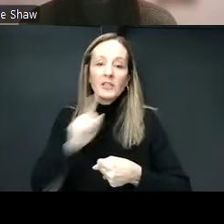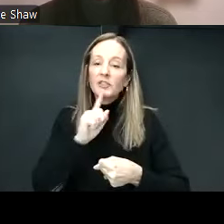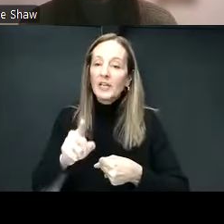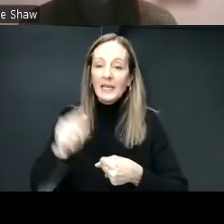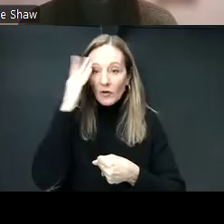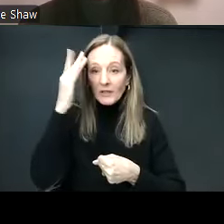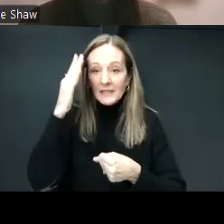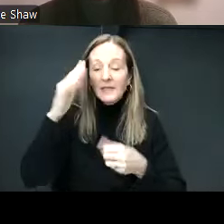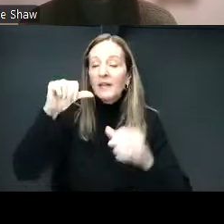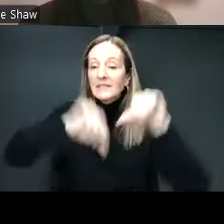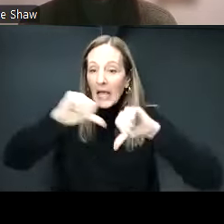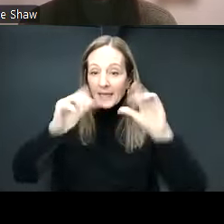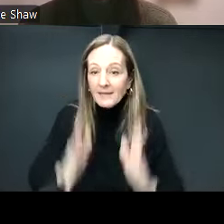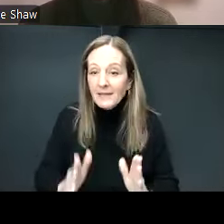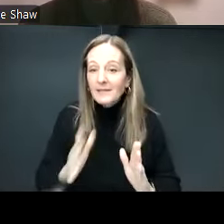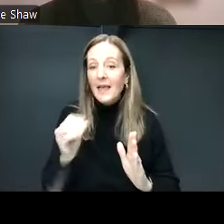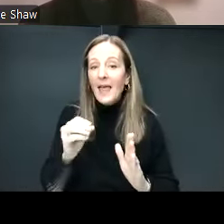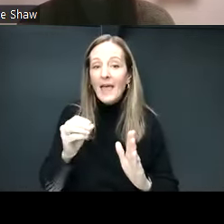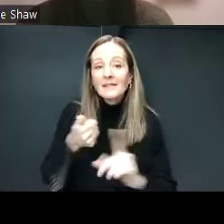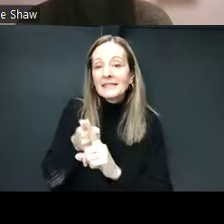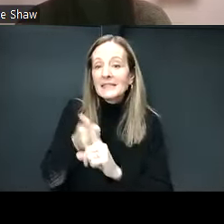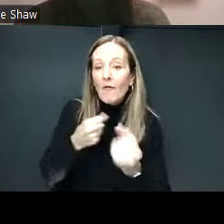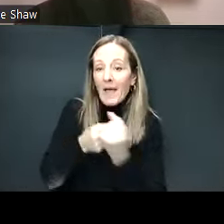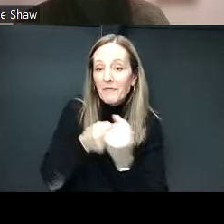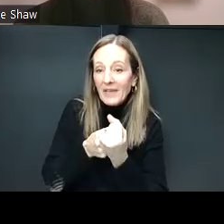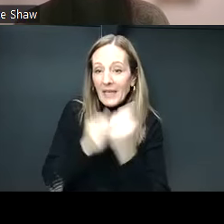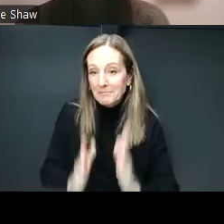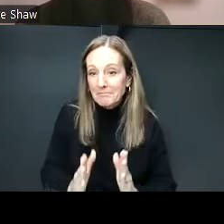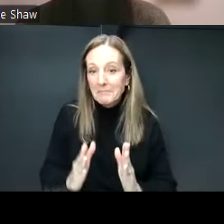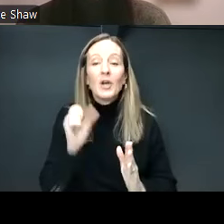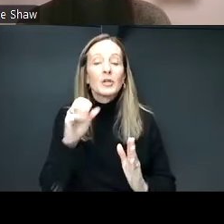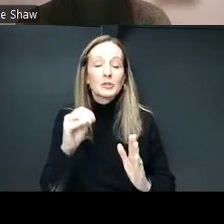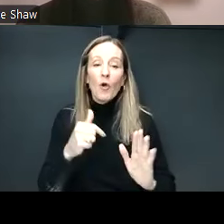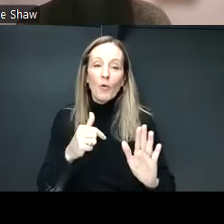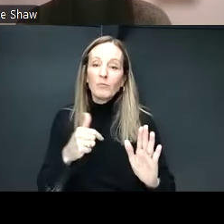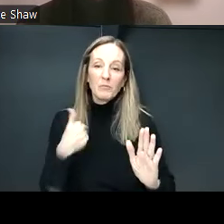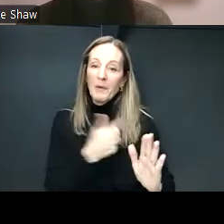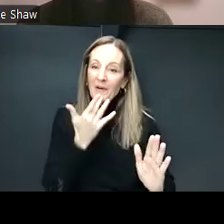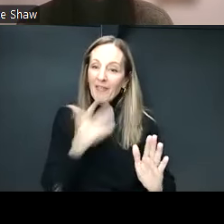scientist and self-advocate. So really happy that we got to spend time with her this year.